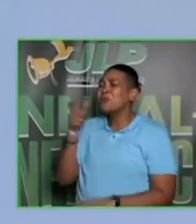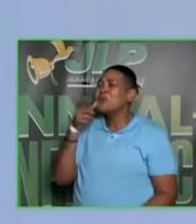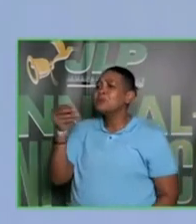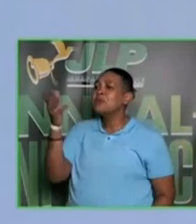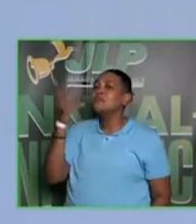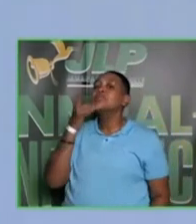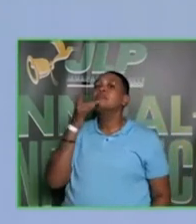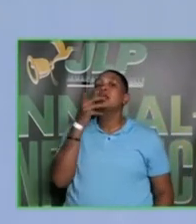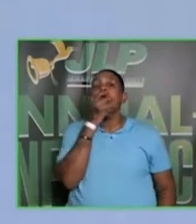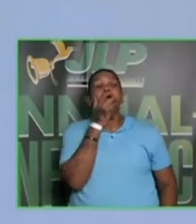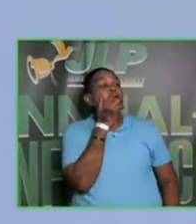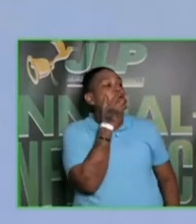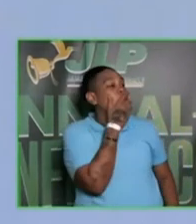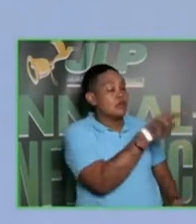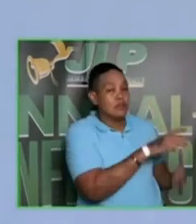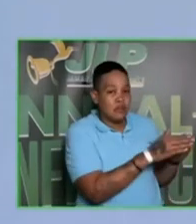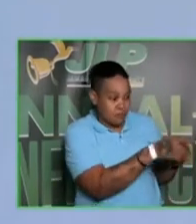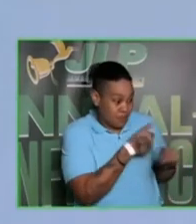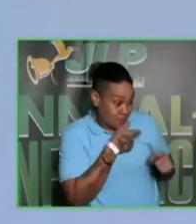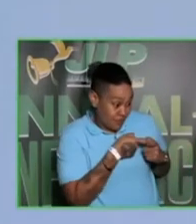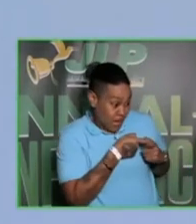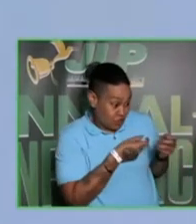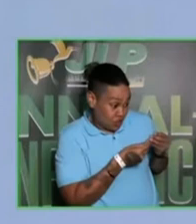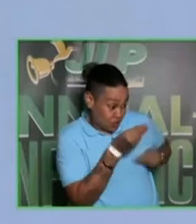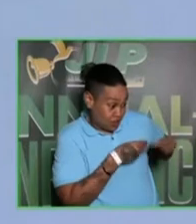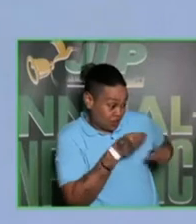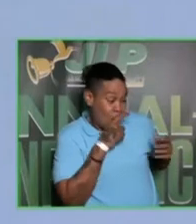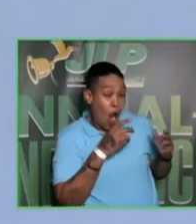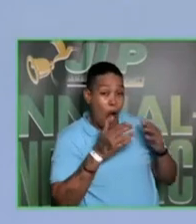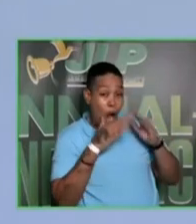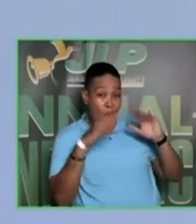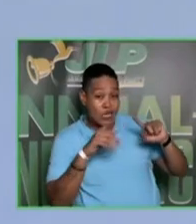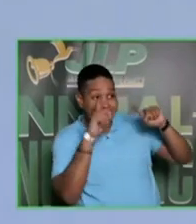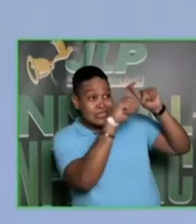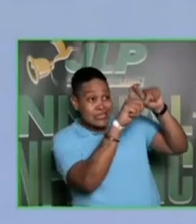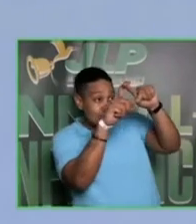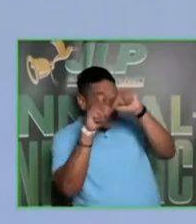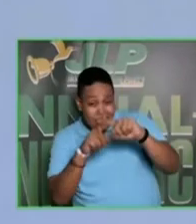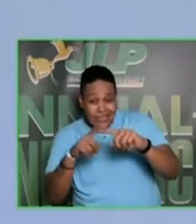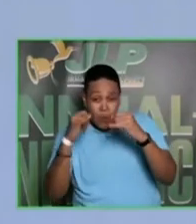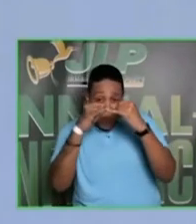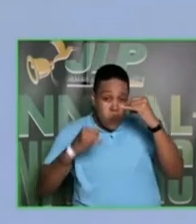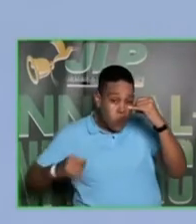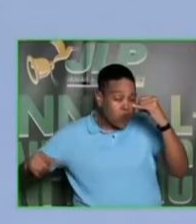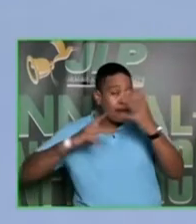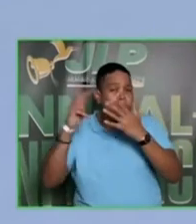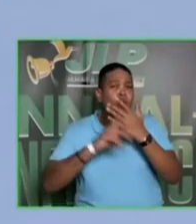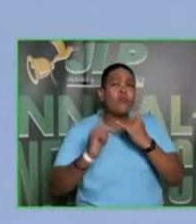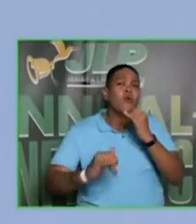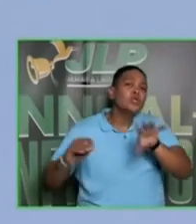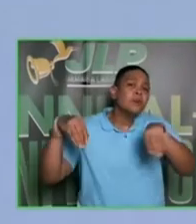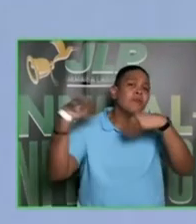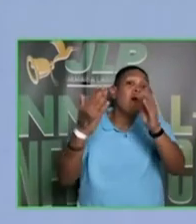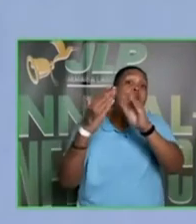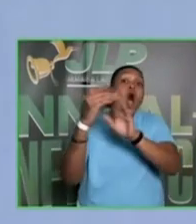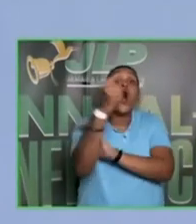through the Community Electrification House Wiring Program, which provides